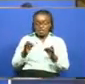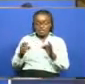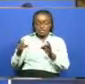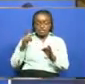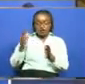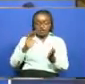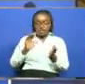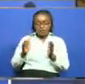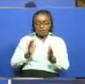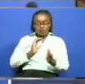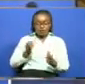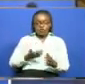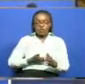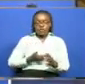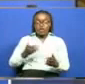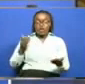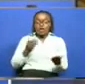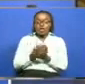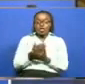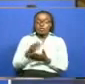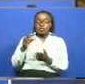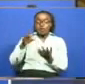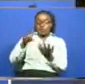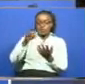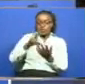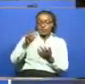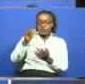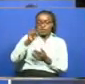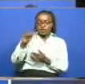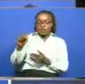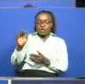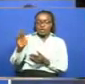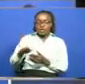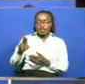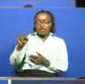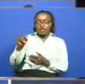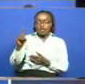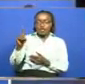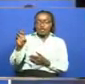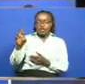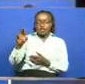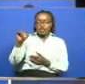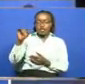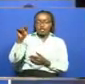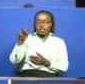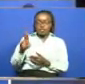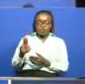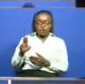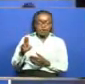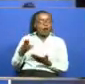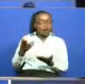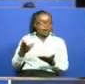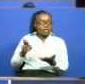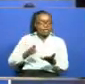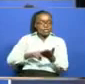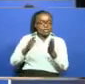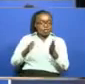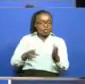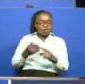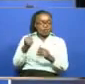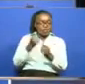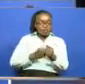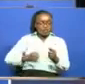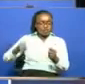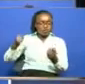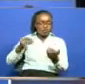in the meanwhile approved the nomination of Ann Nderitu as the registrar of political parties. However, the committee rejected the approval of nomination